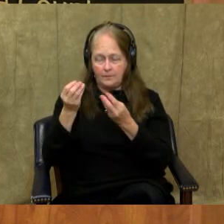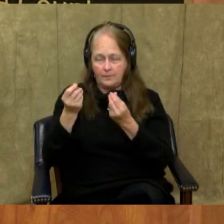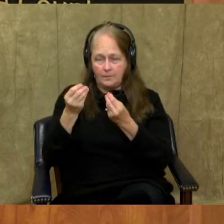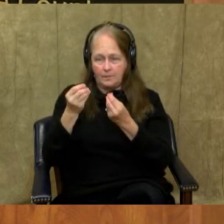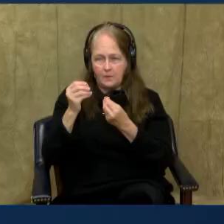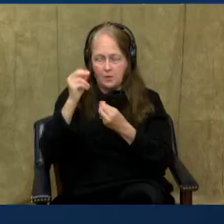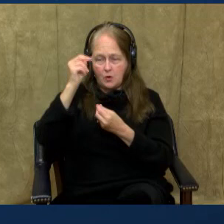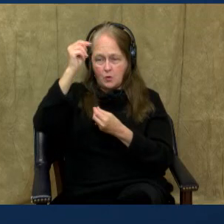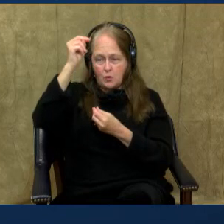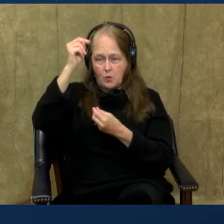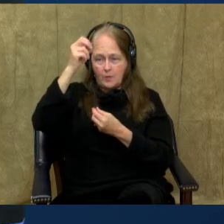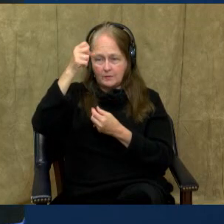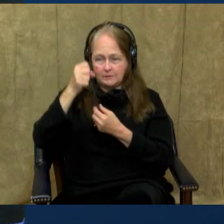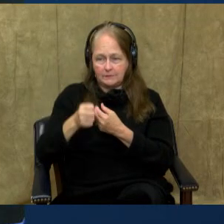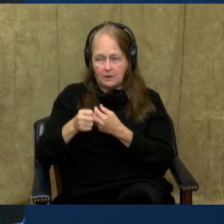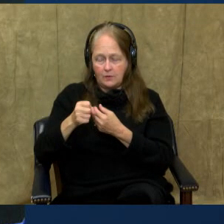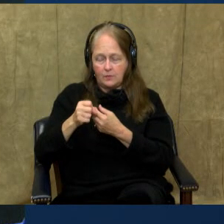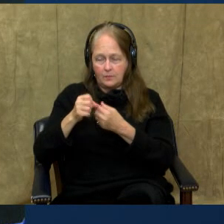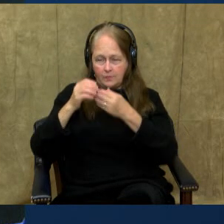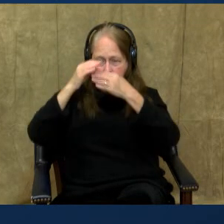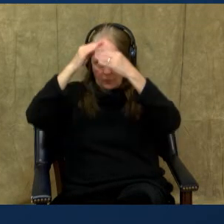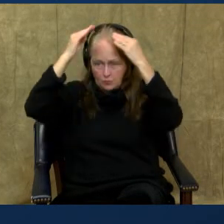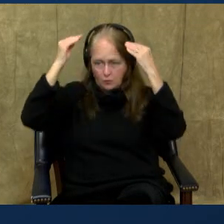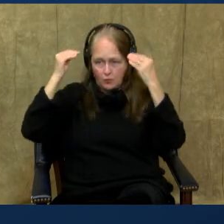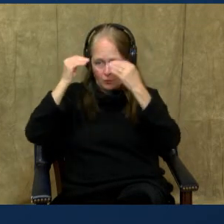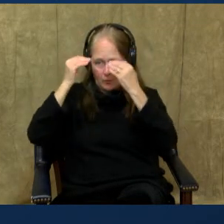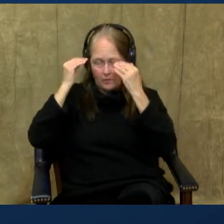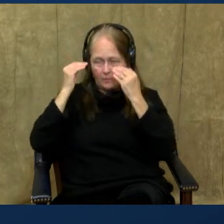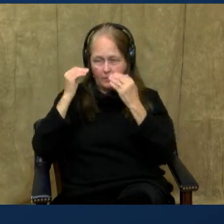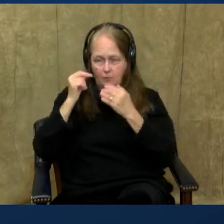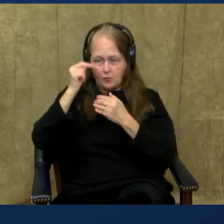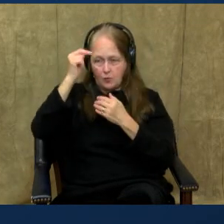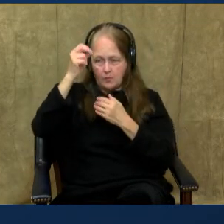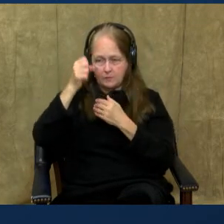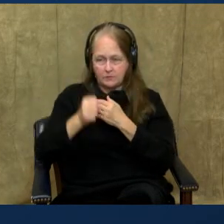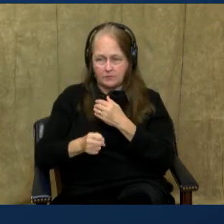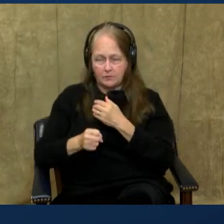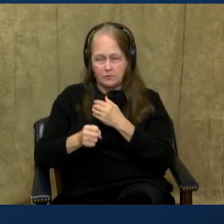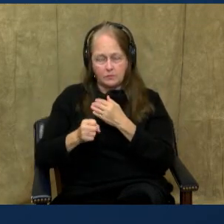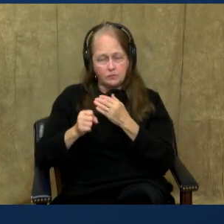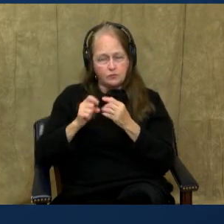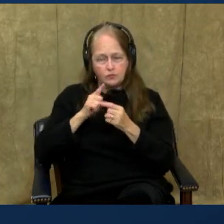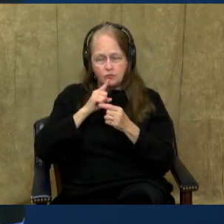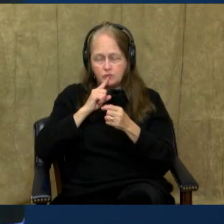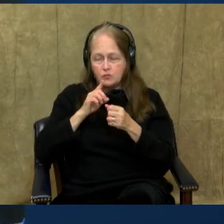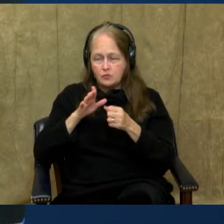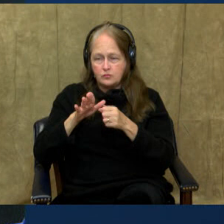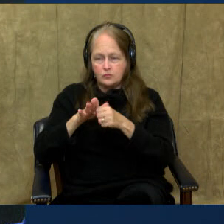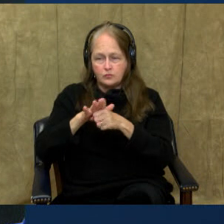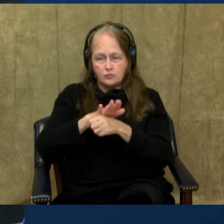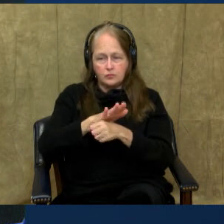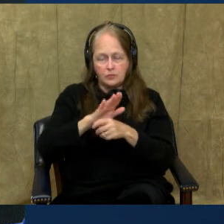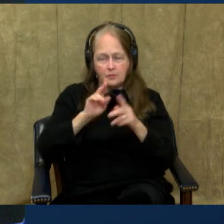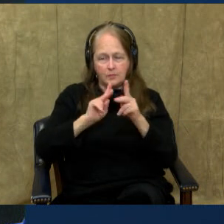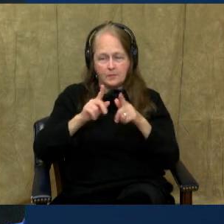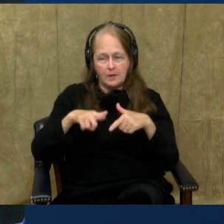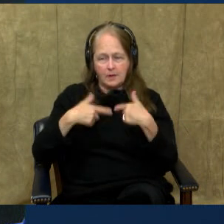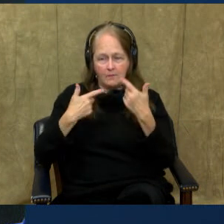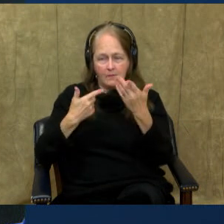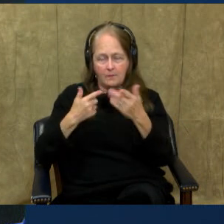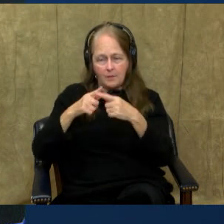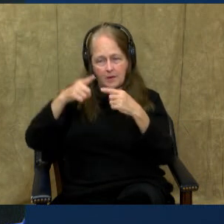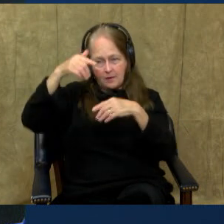is North and South Korea. I want you to consider how populated that looks, but then let's look at a satellite image at